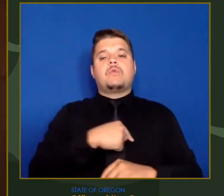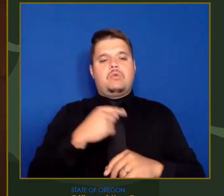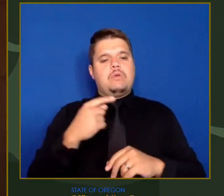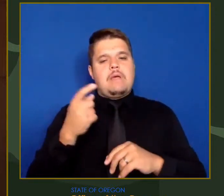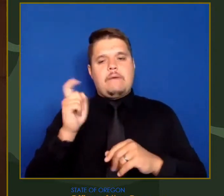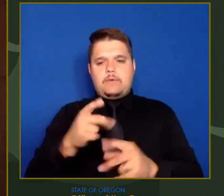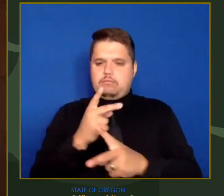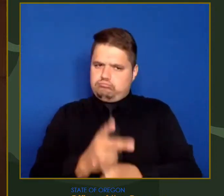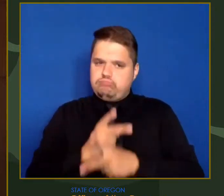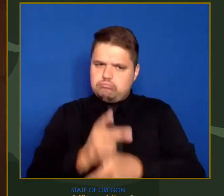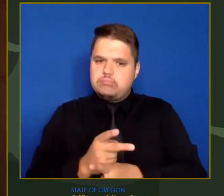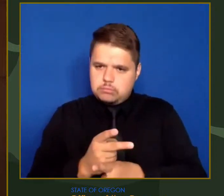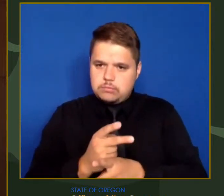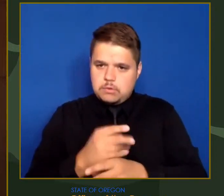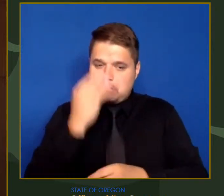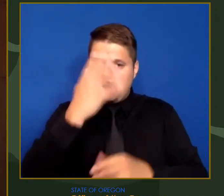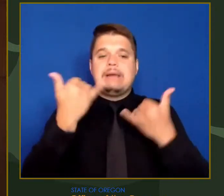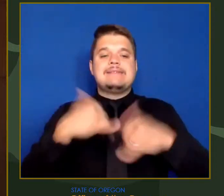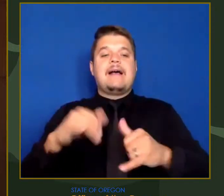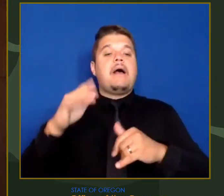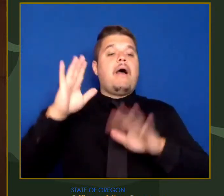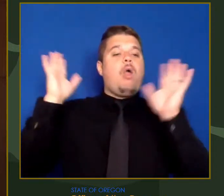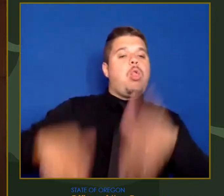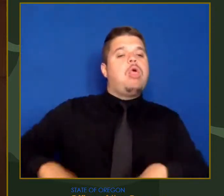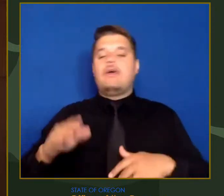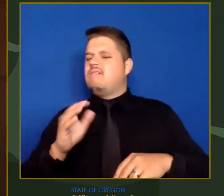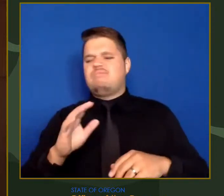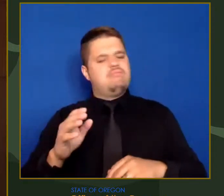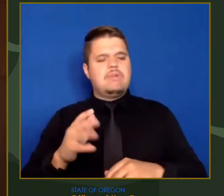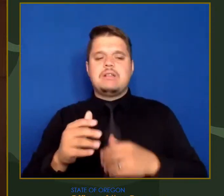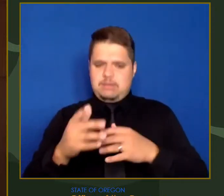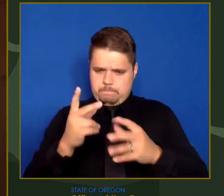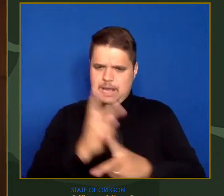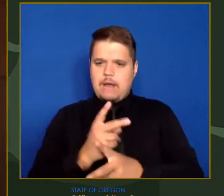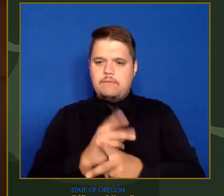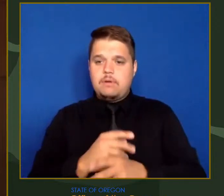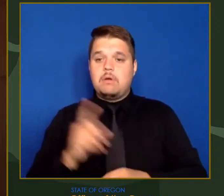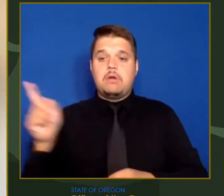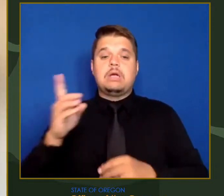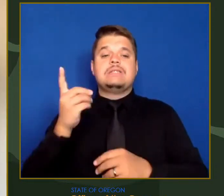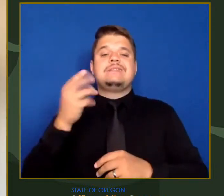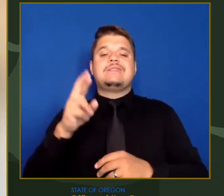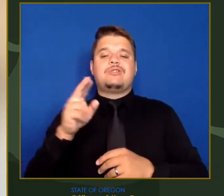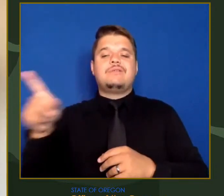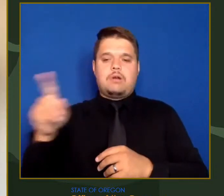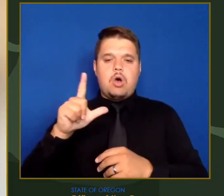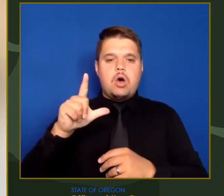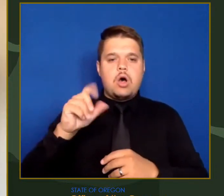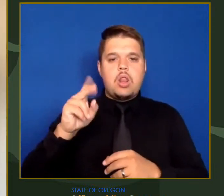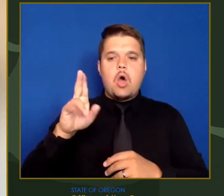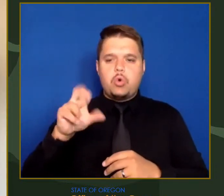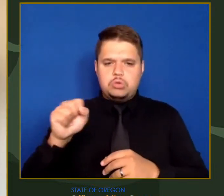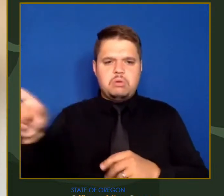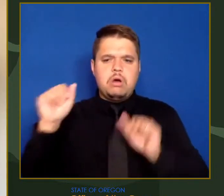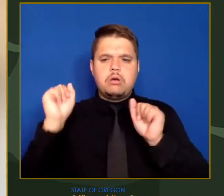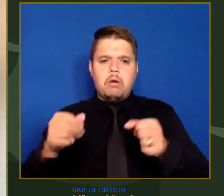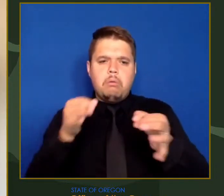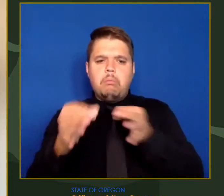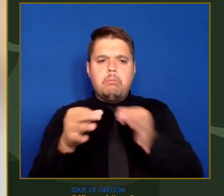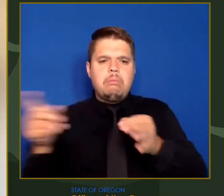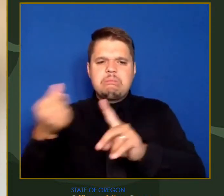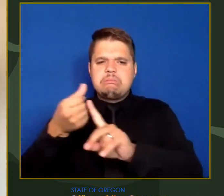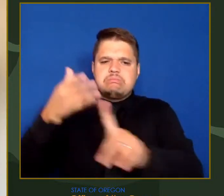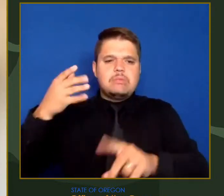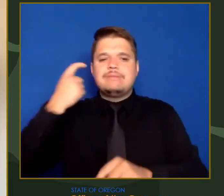today to share what he's seeing in the ICU in Bend. In short, it's pretty clear